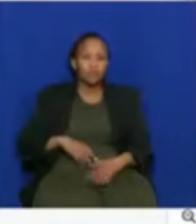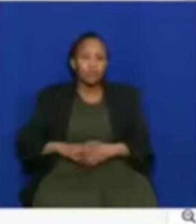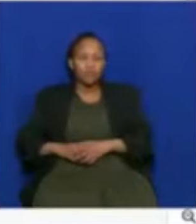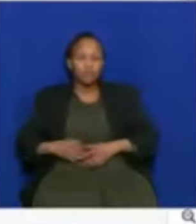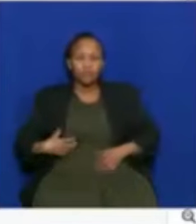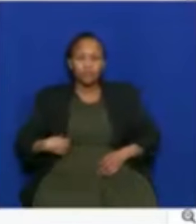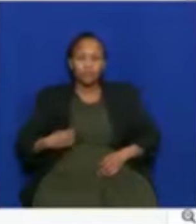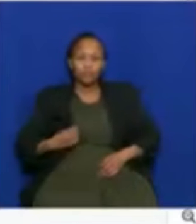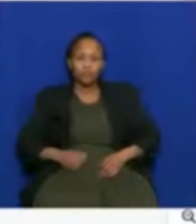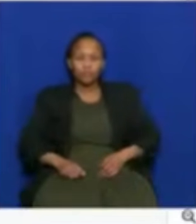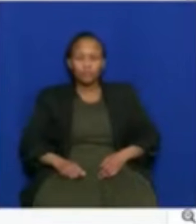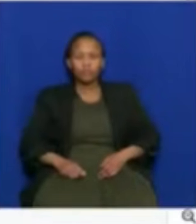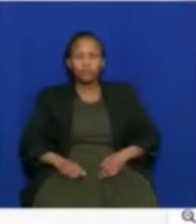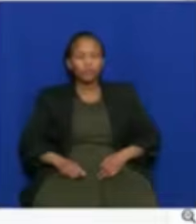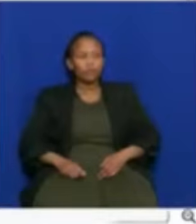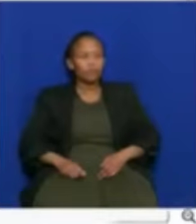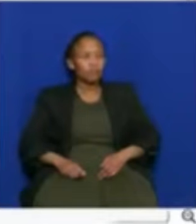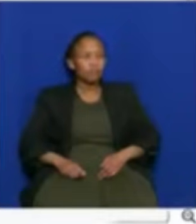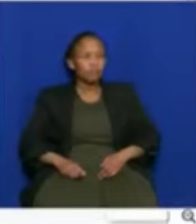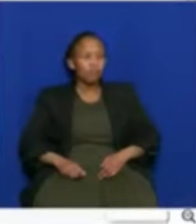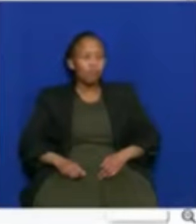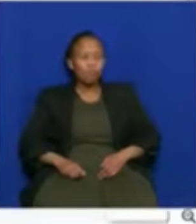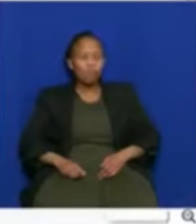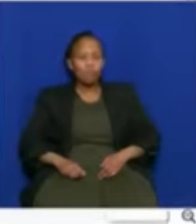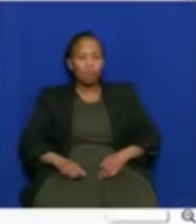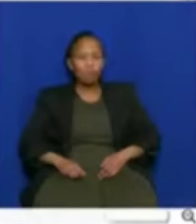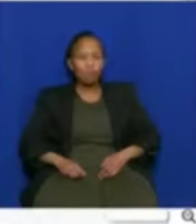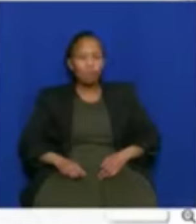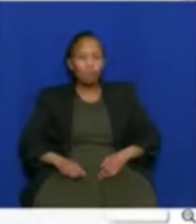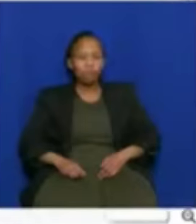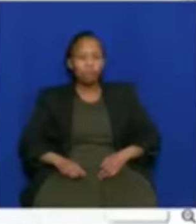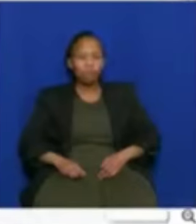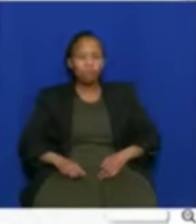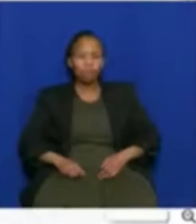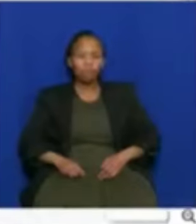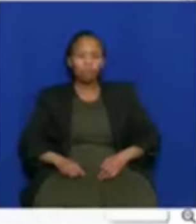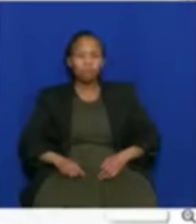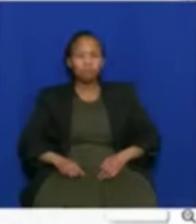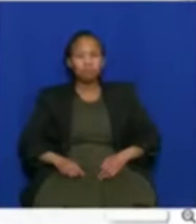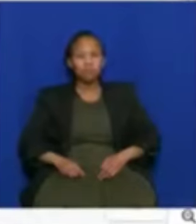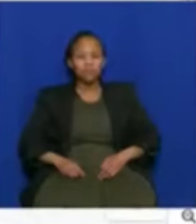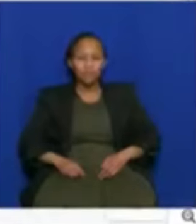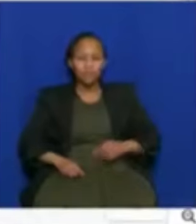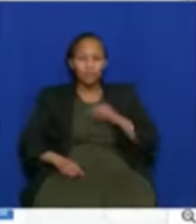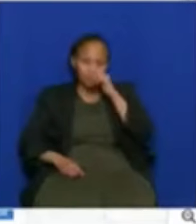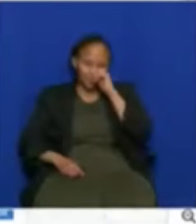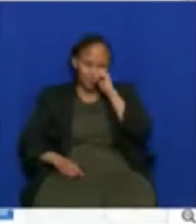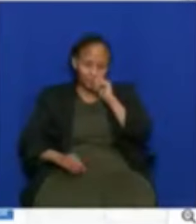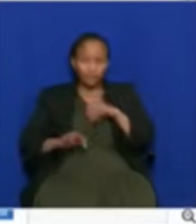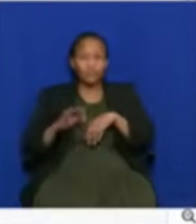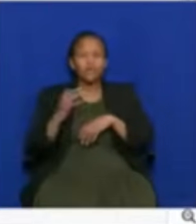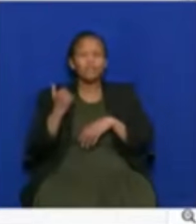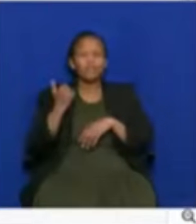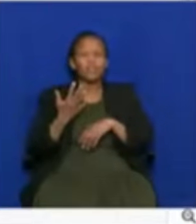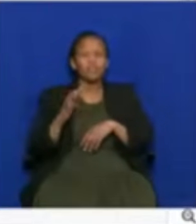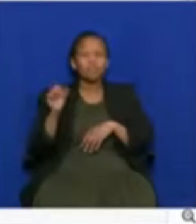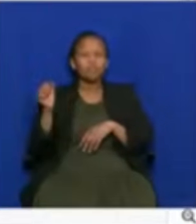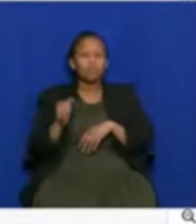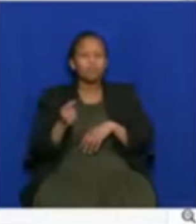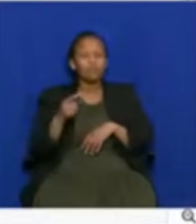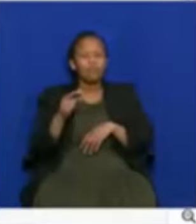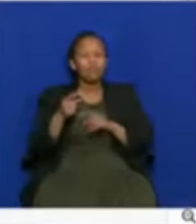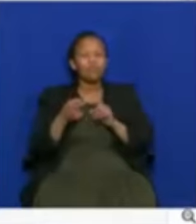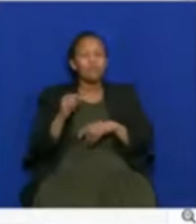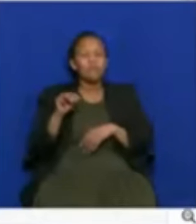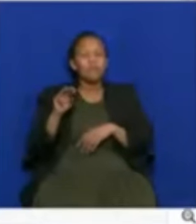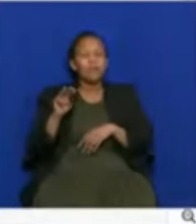Yes. Sorry. You want application for employment at BMW, positions held, occupancy